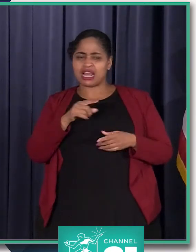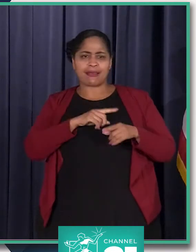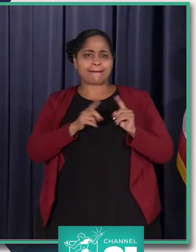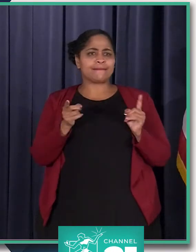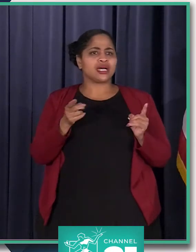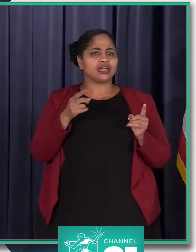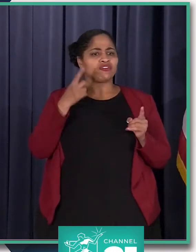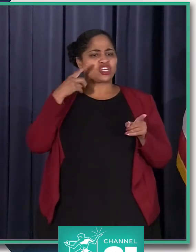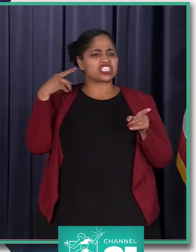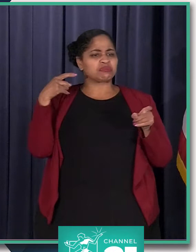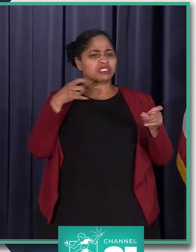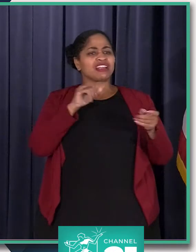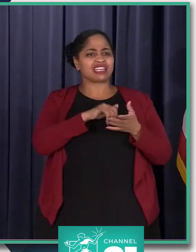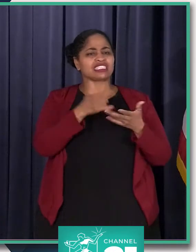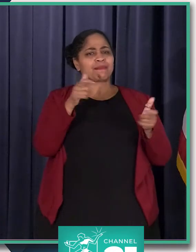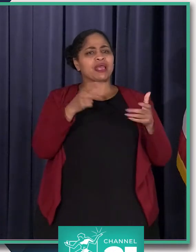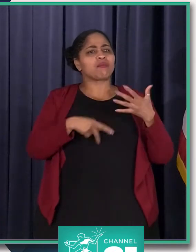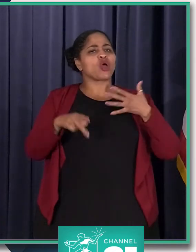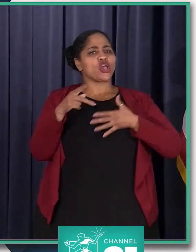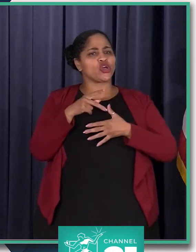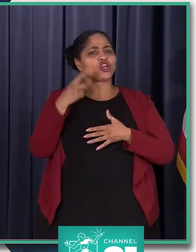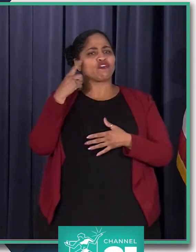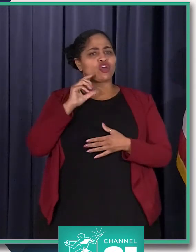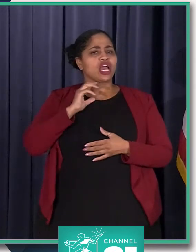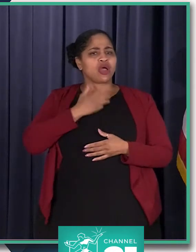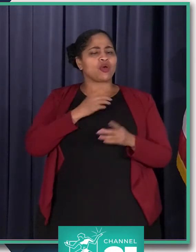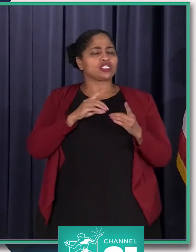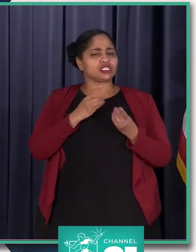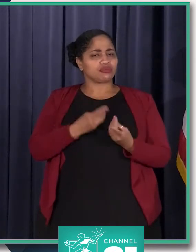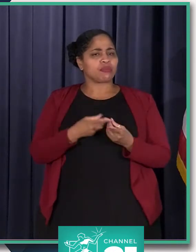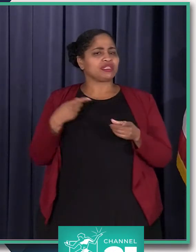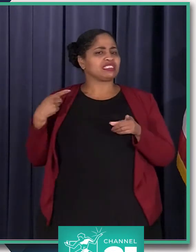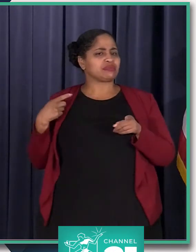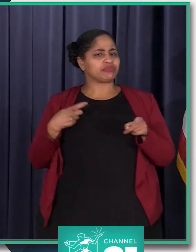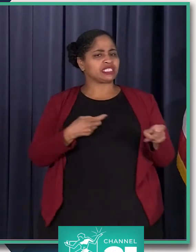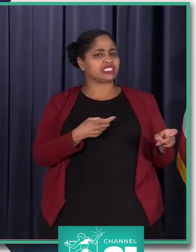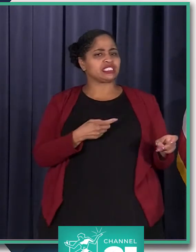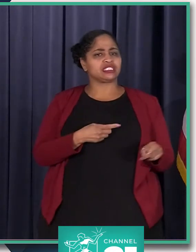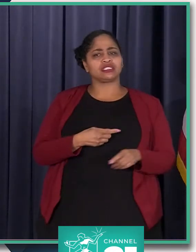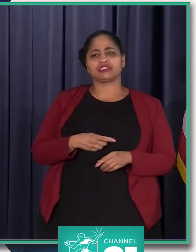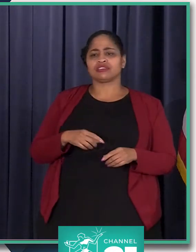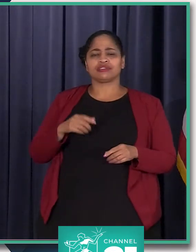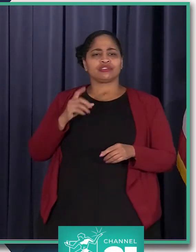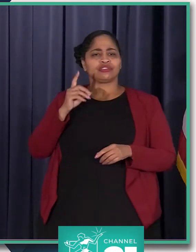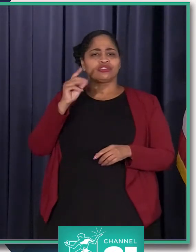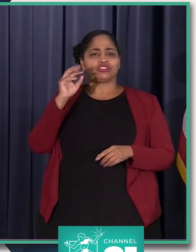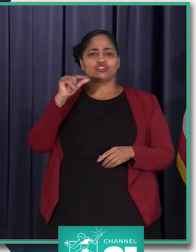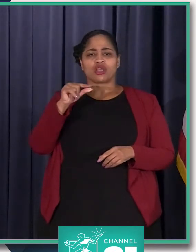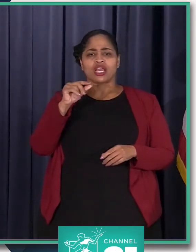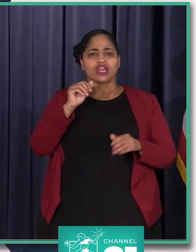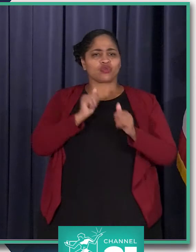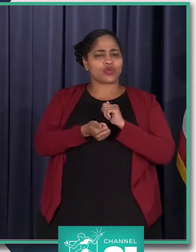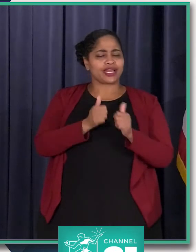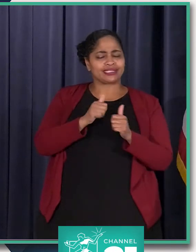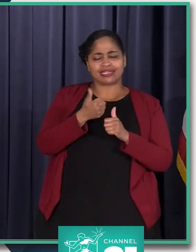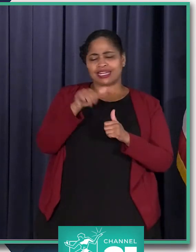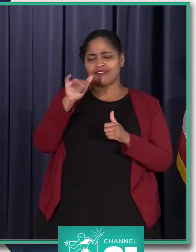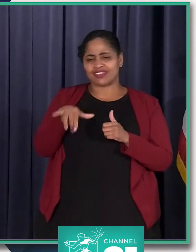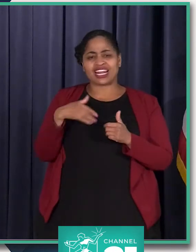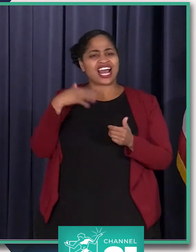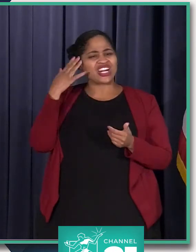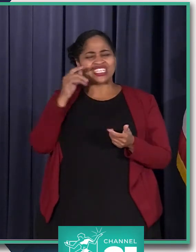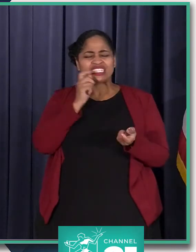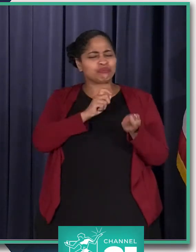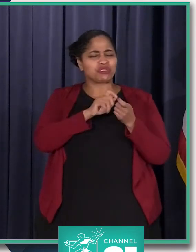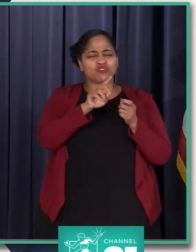of speeders, that is a big priority for our department, speeders, drifters, drag racers. And I know that's not